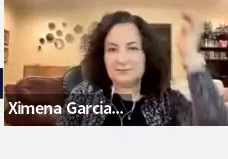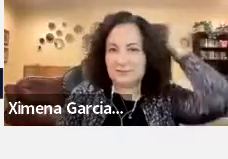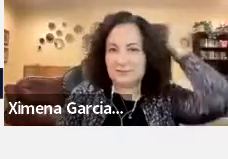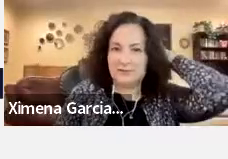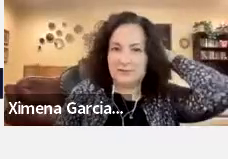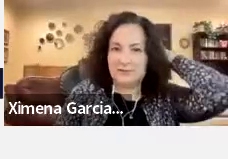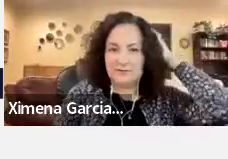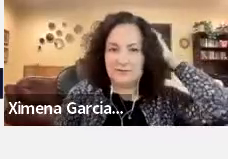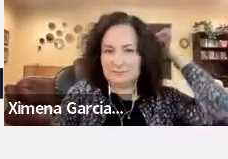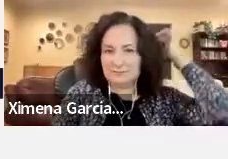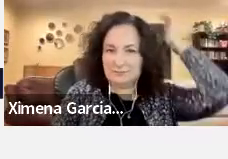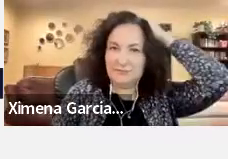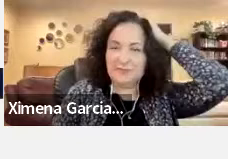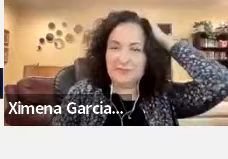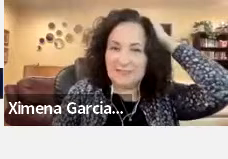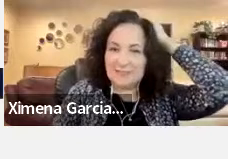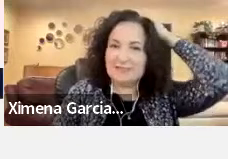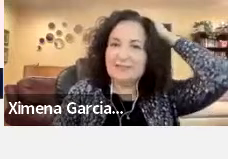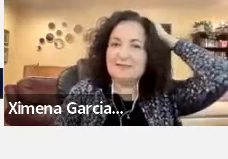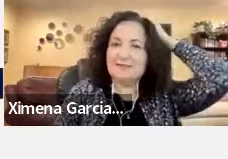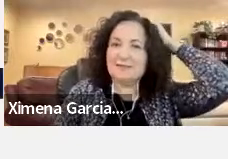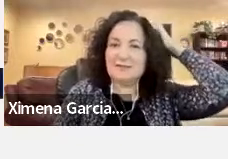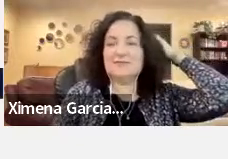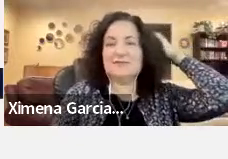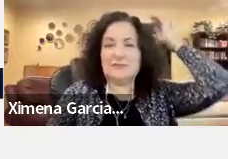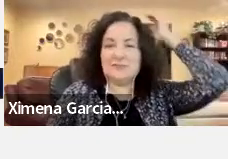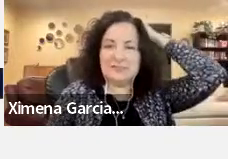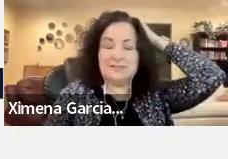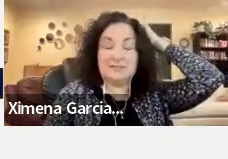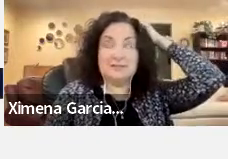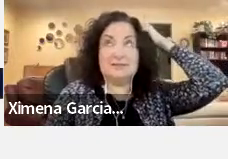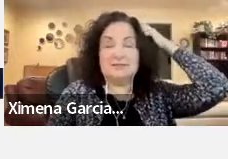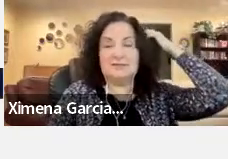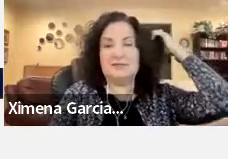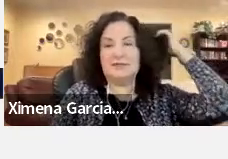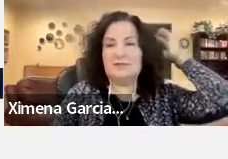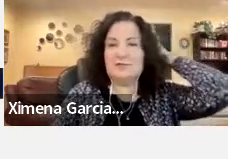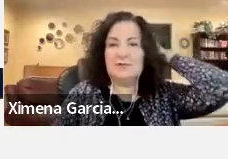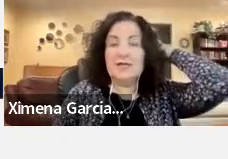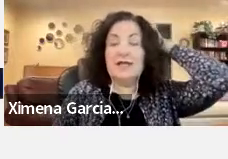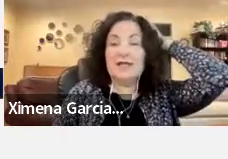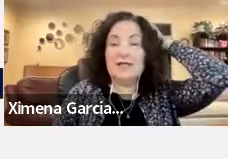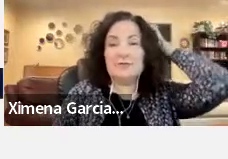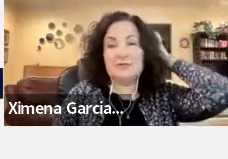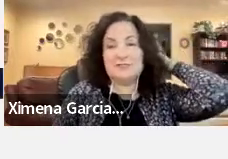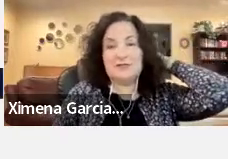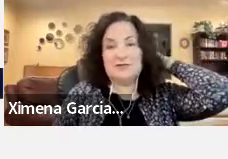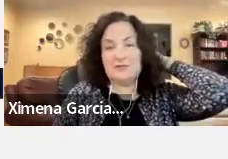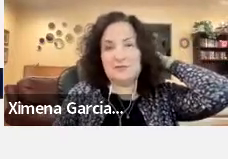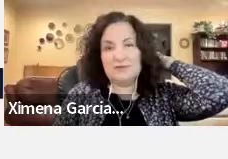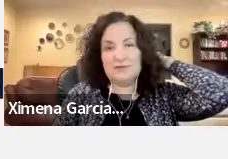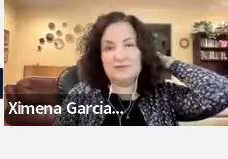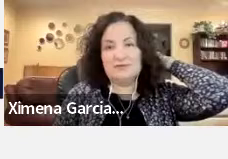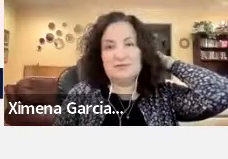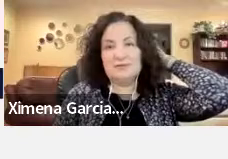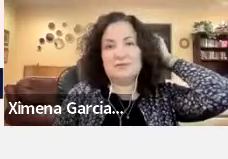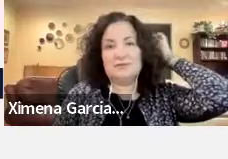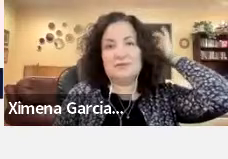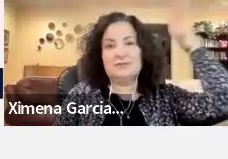Thank you, Jamie, for the data and also for the presentation. It's very helpful, and appreciate your